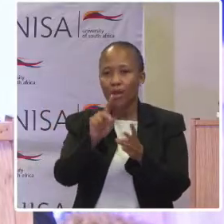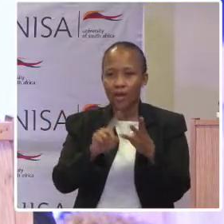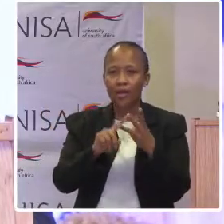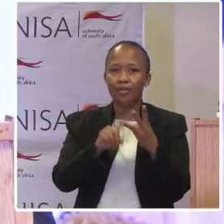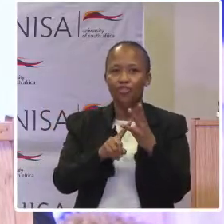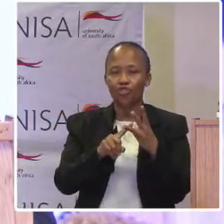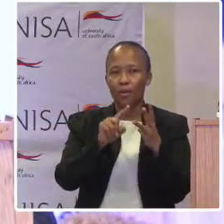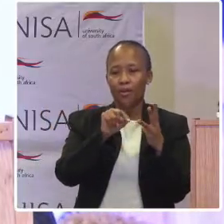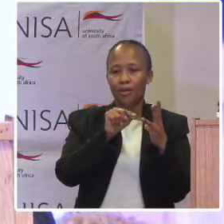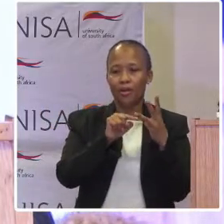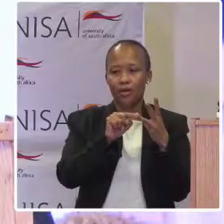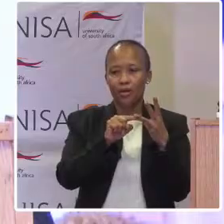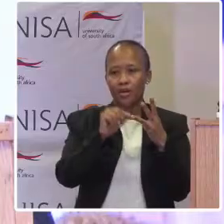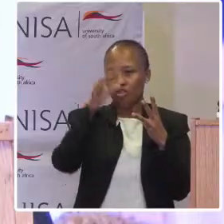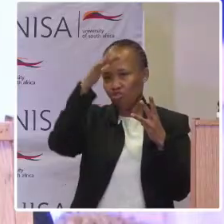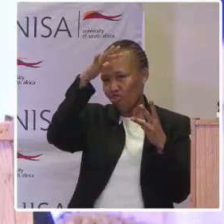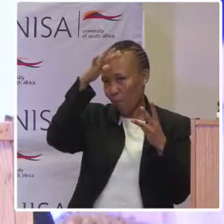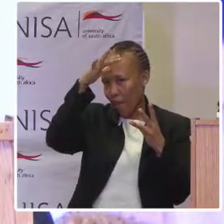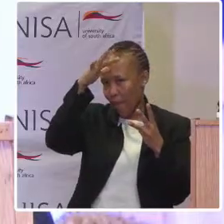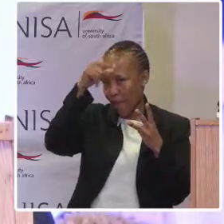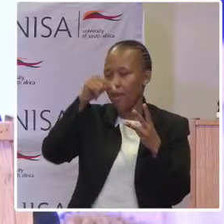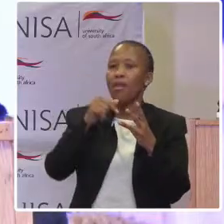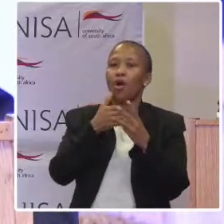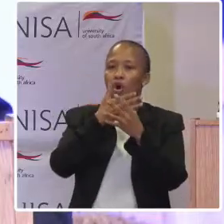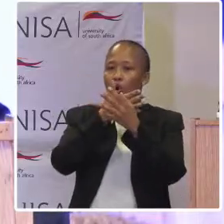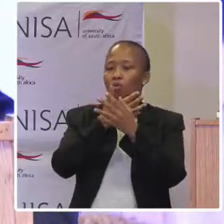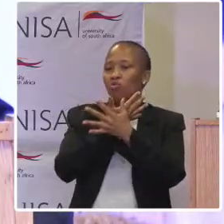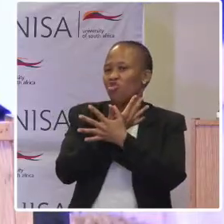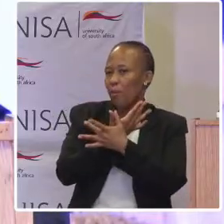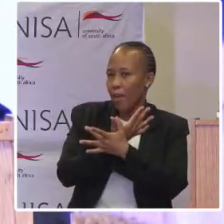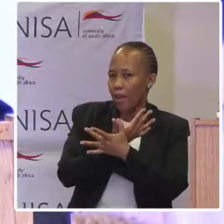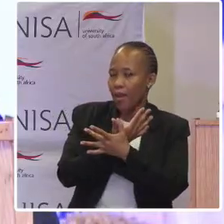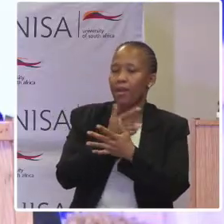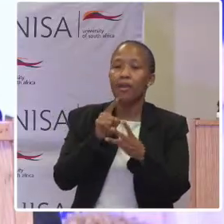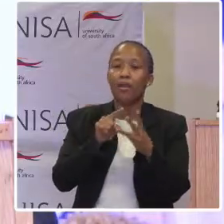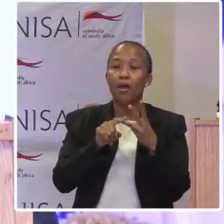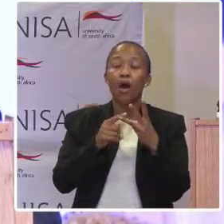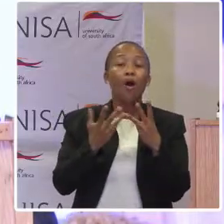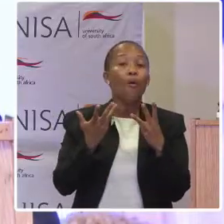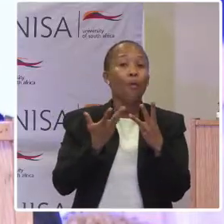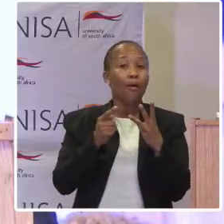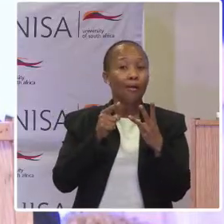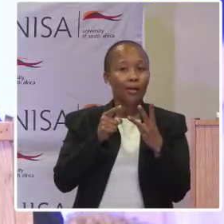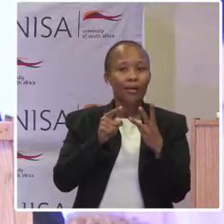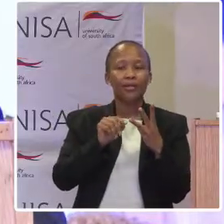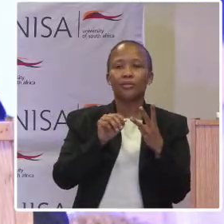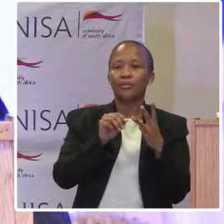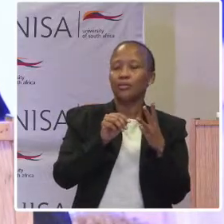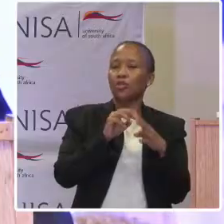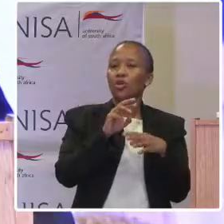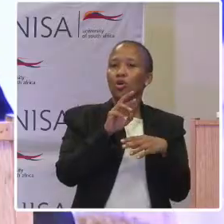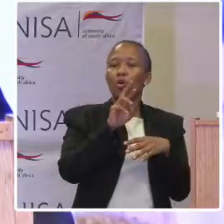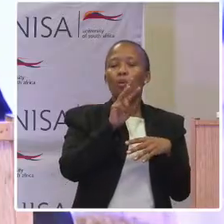Space Agency in Germany, and Roscosmos State Corporation in Russia.